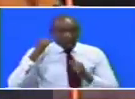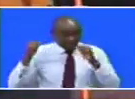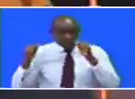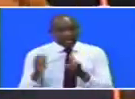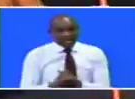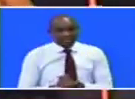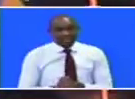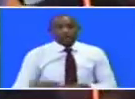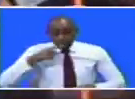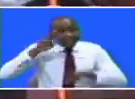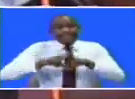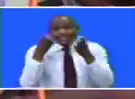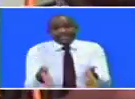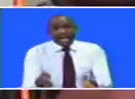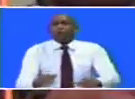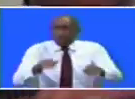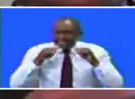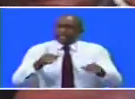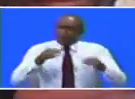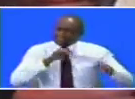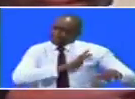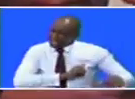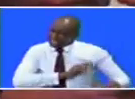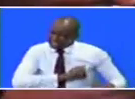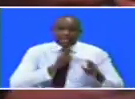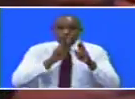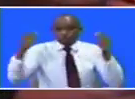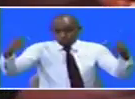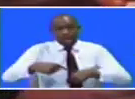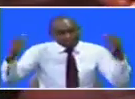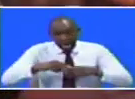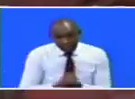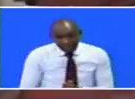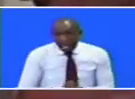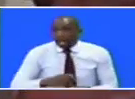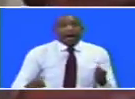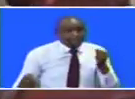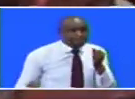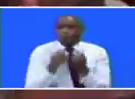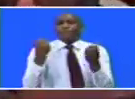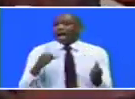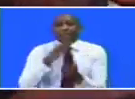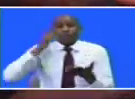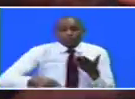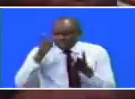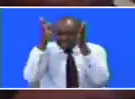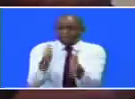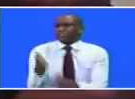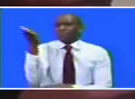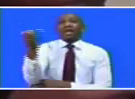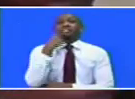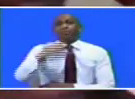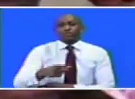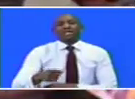We have been sitting here waiting patiently for results to trickle in. Then all of a sudden, this gentleman calls you people